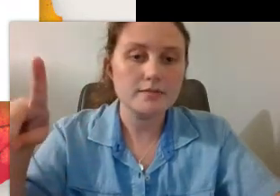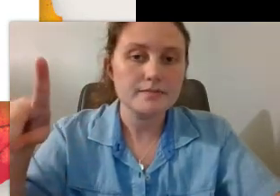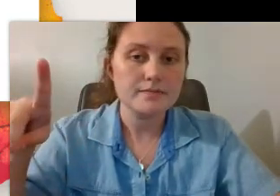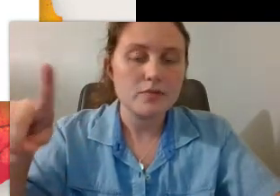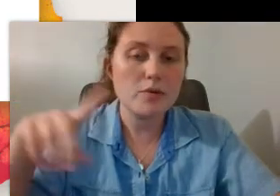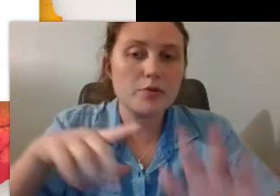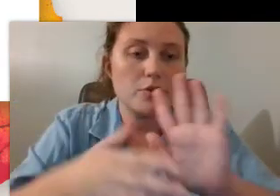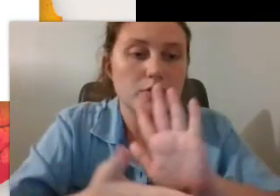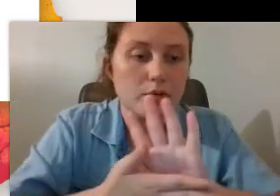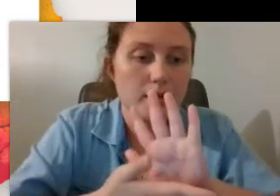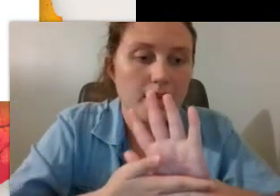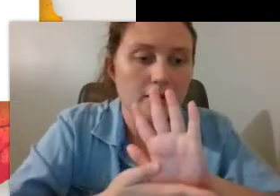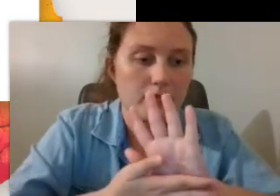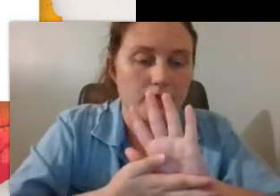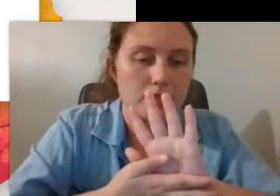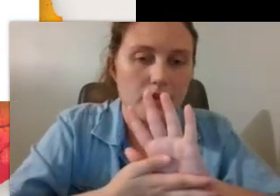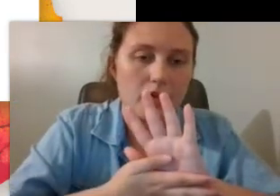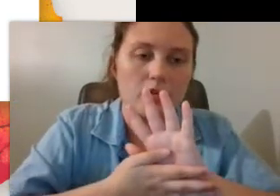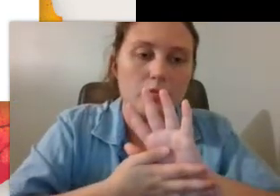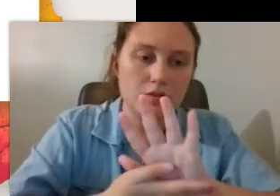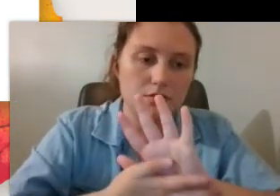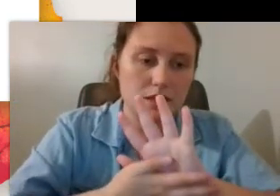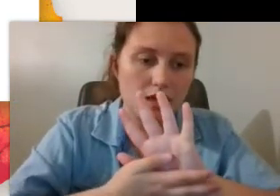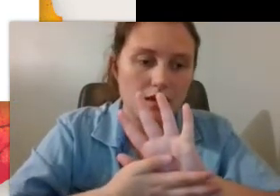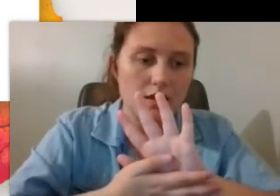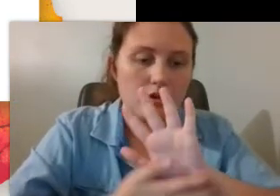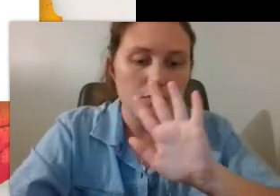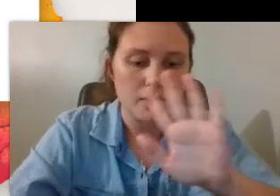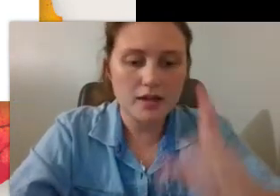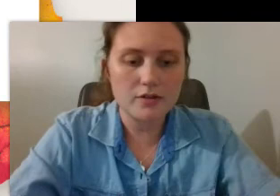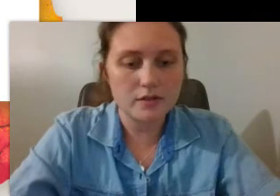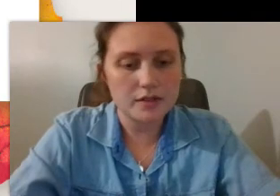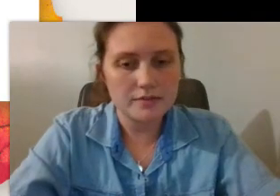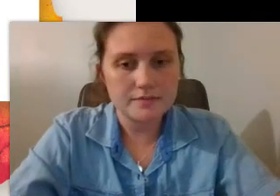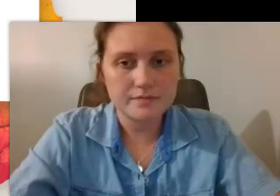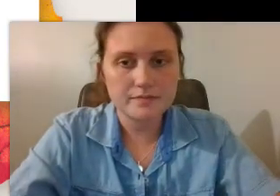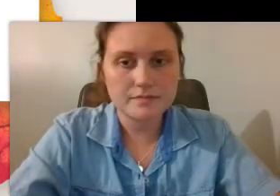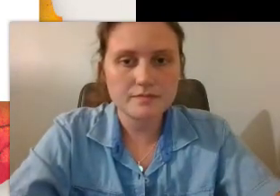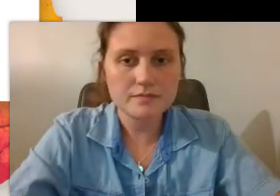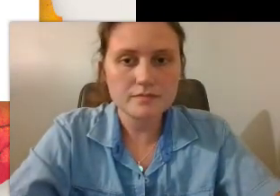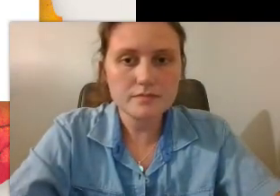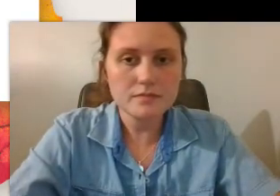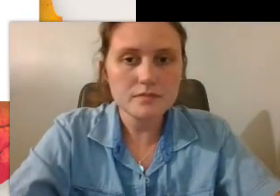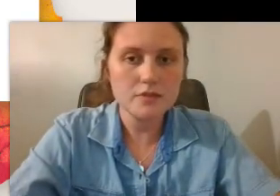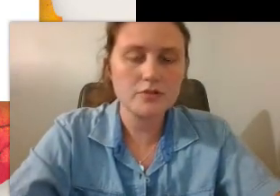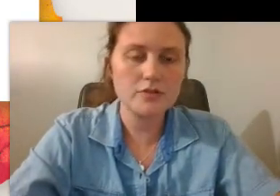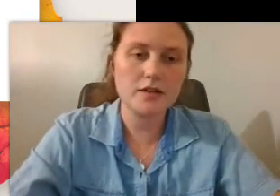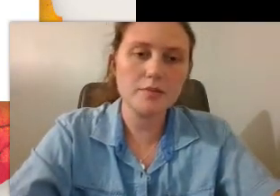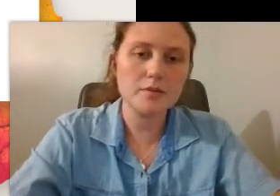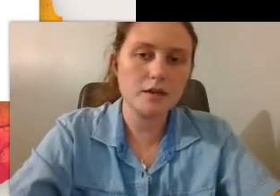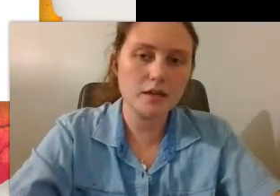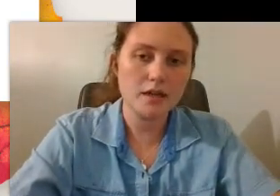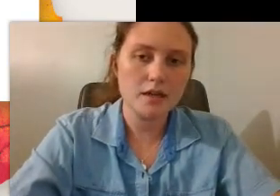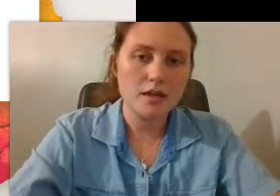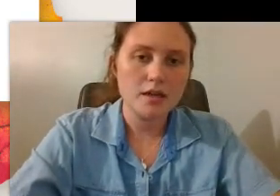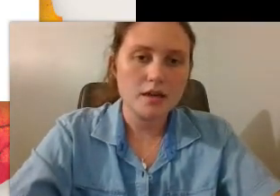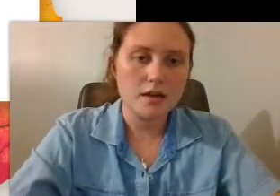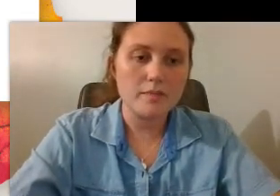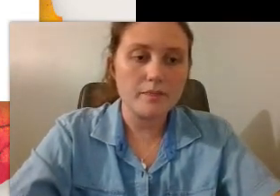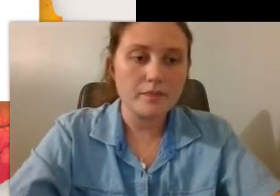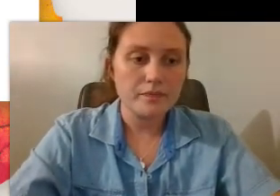through 10. Remember, you're using one hand for this, okay? 1 through 10, one hand only. So for the number